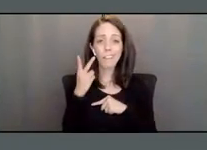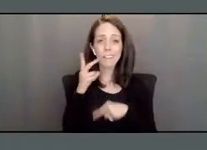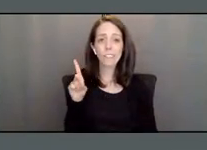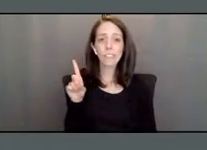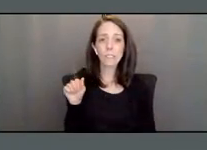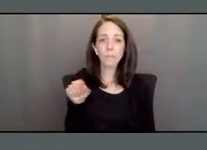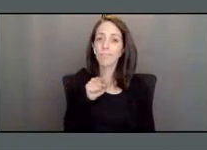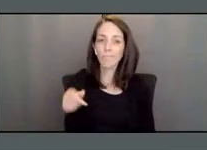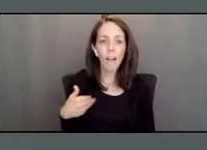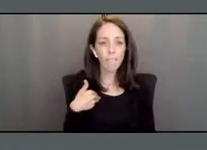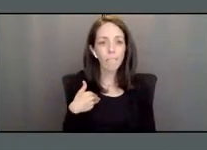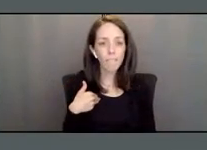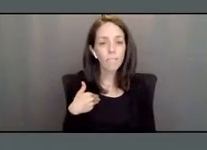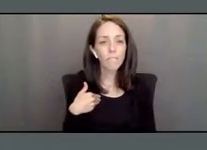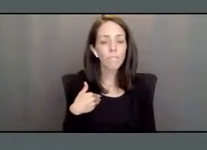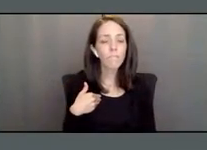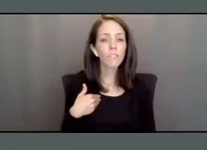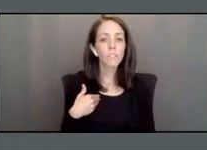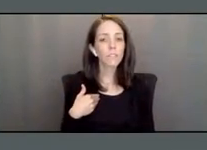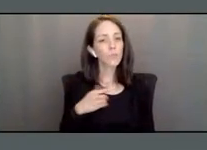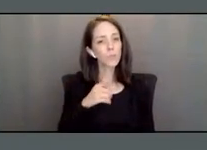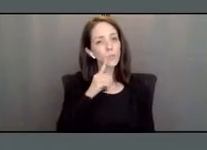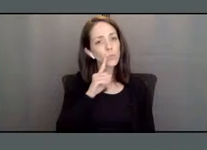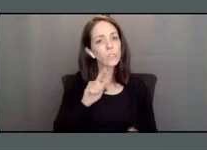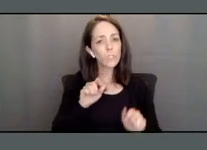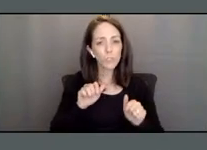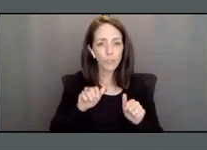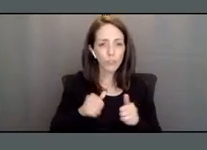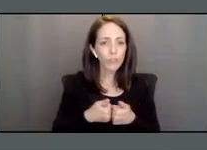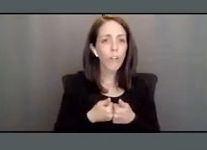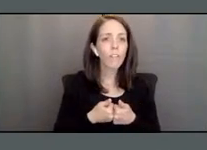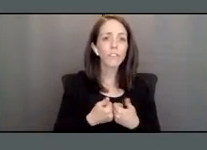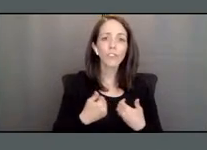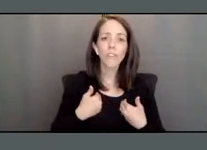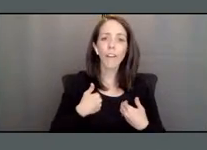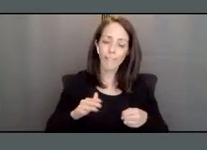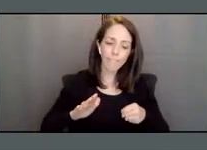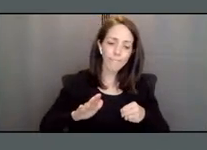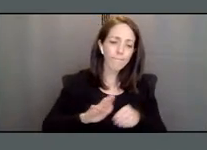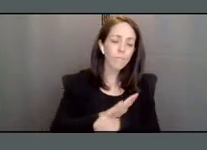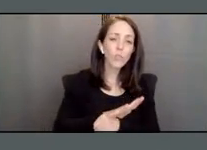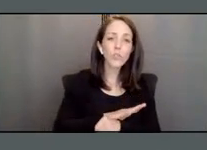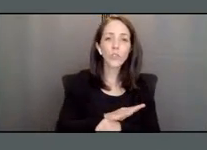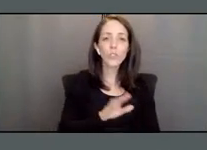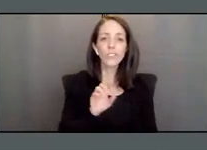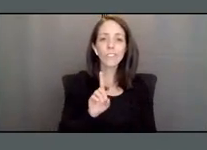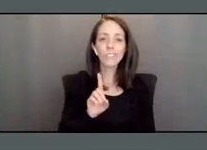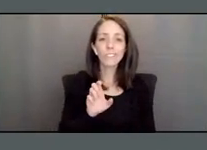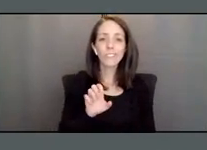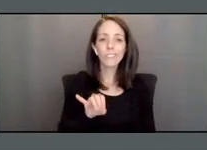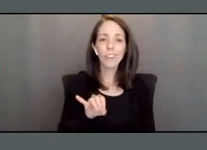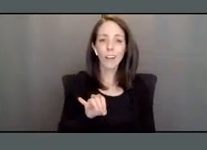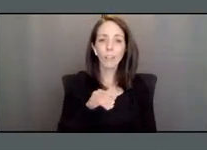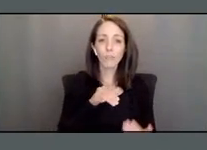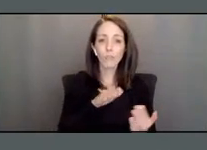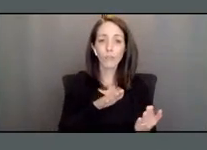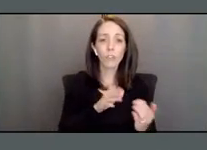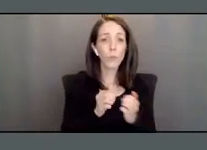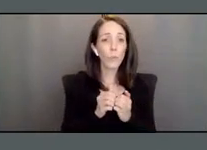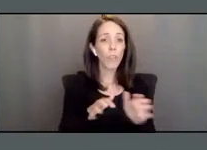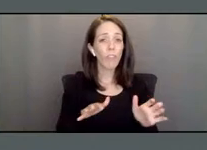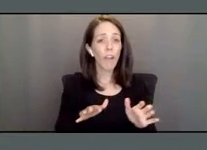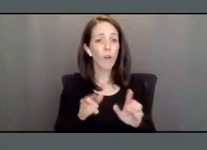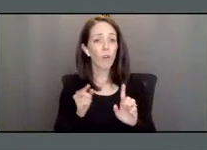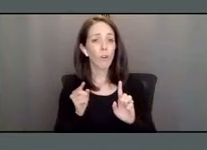difficult to have a comprehensive DEI strategy without an overt strategy around